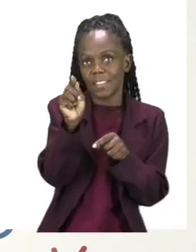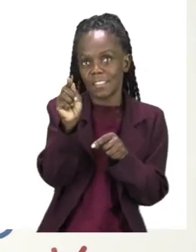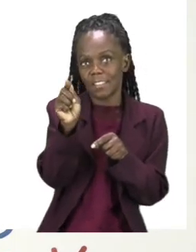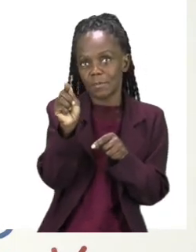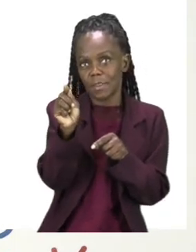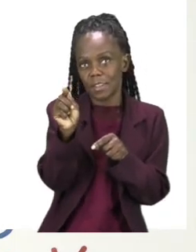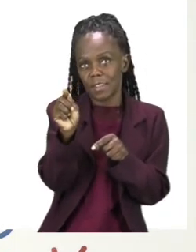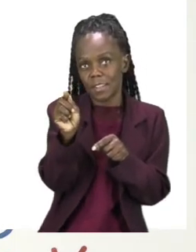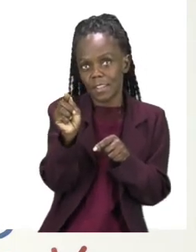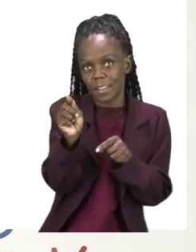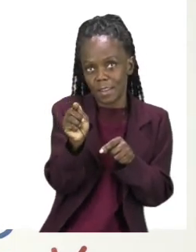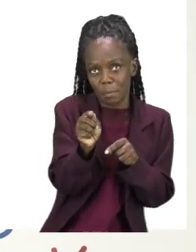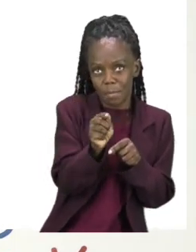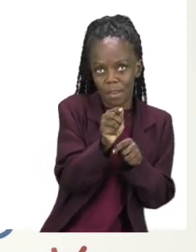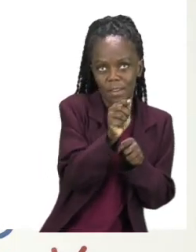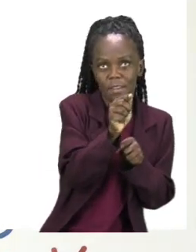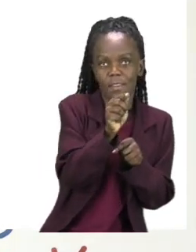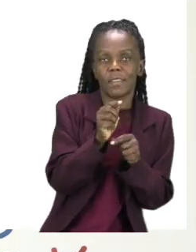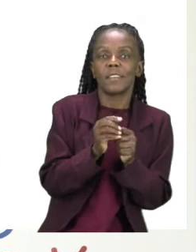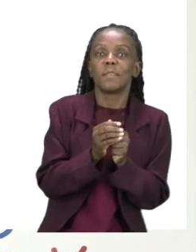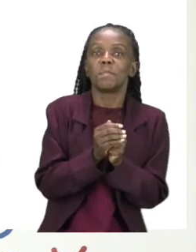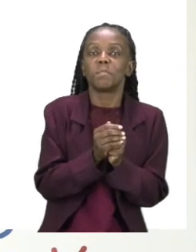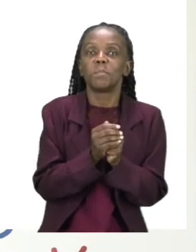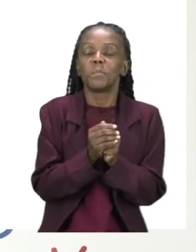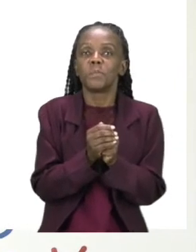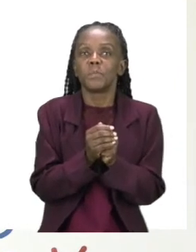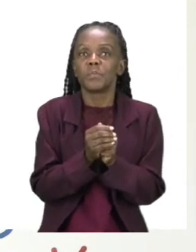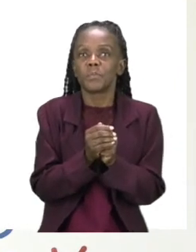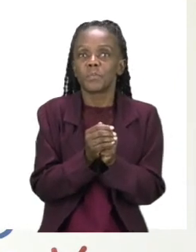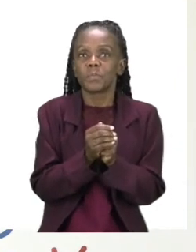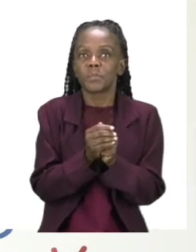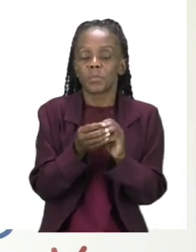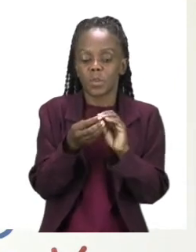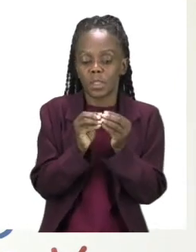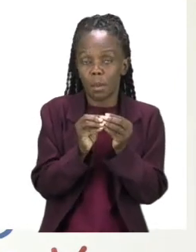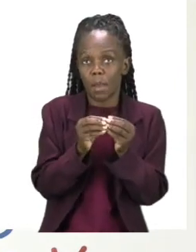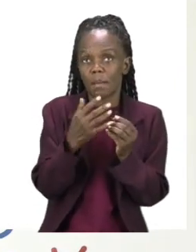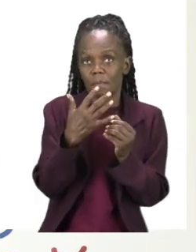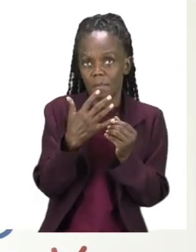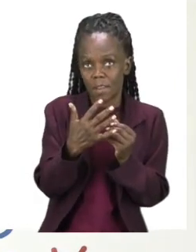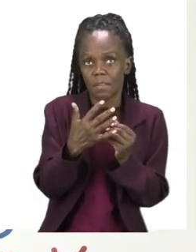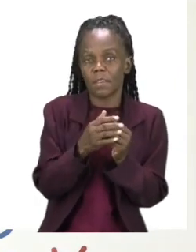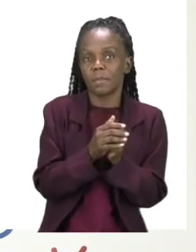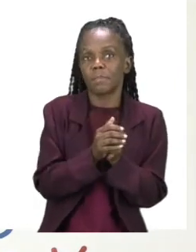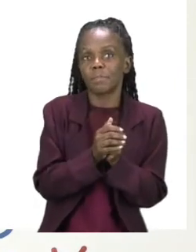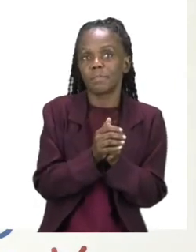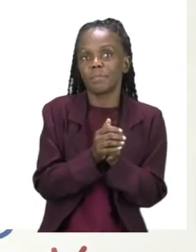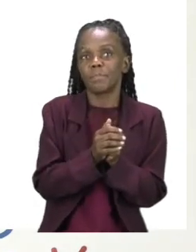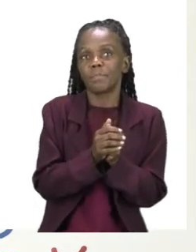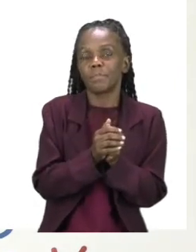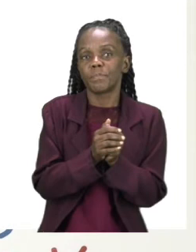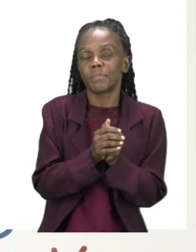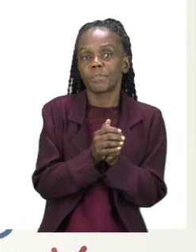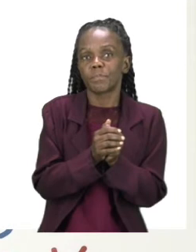his big belly with his feet tucked in behind him. That is number